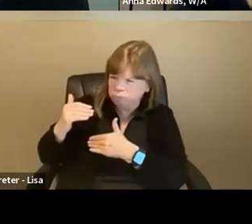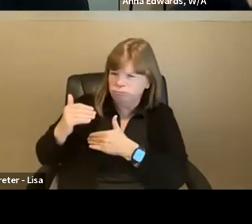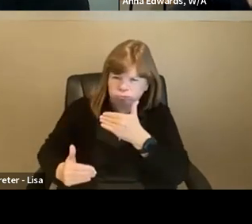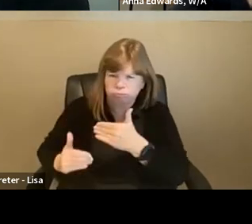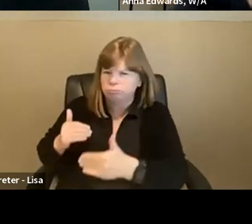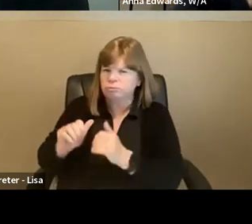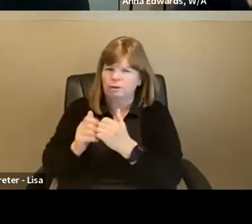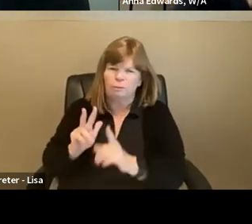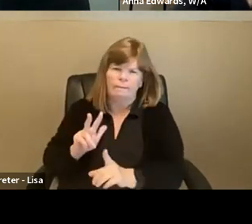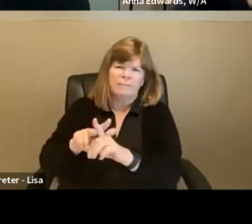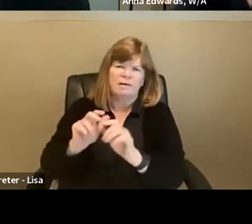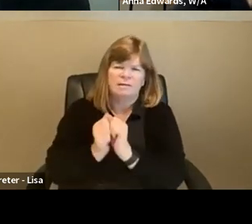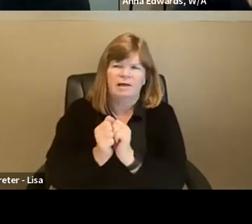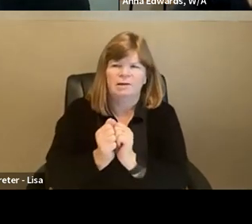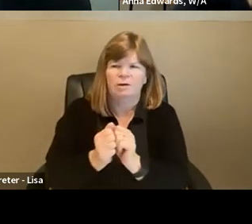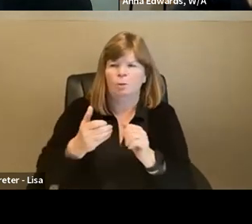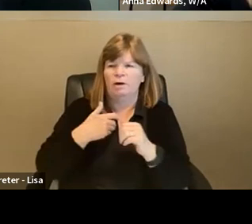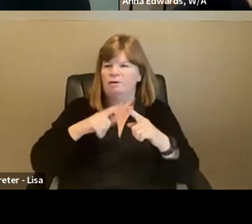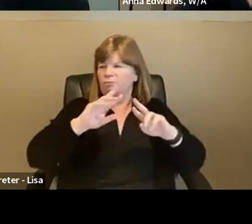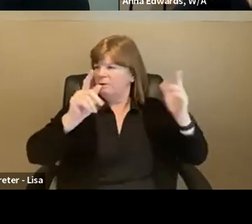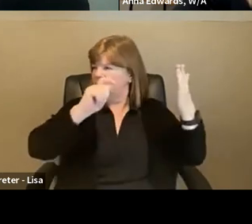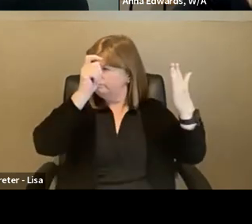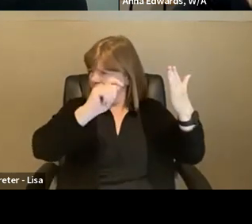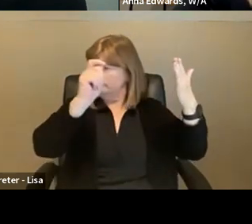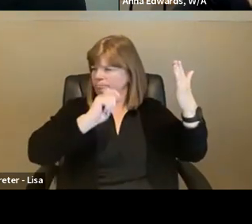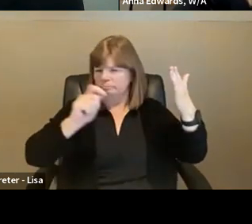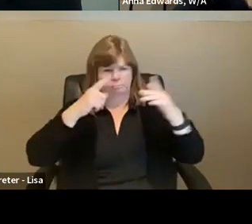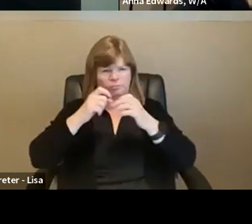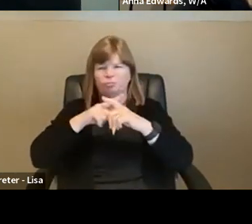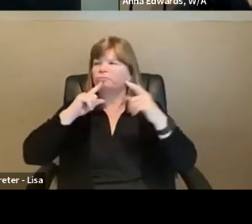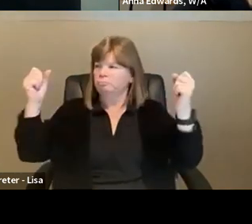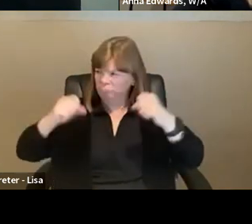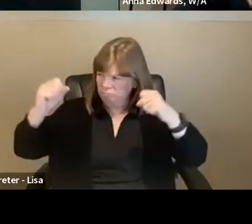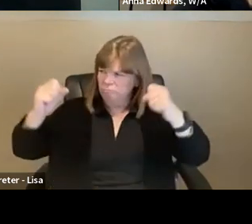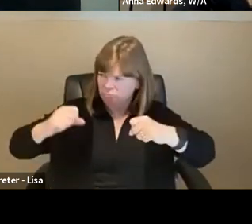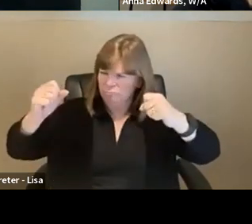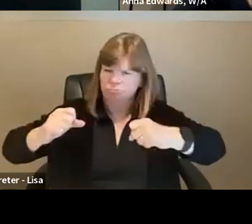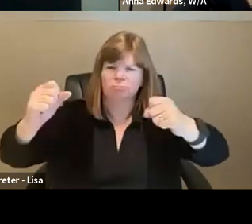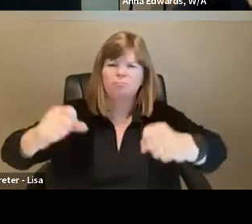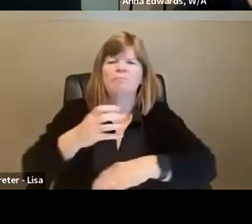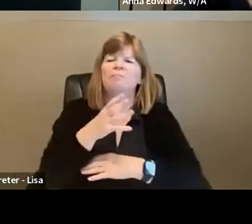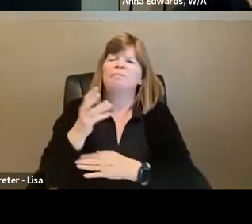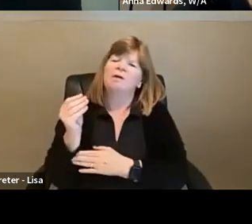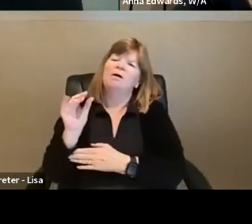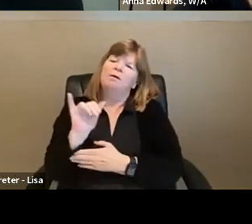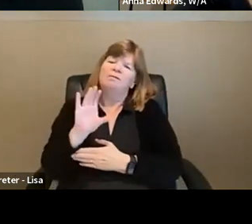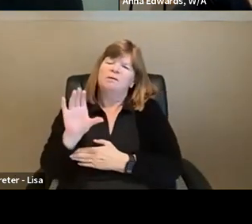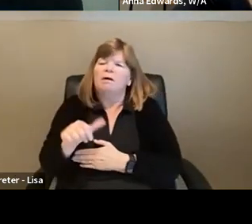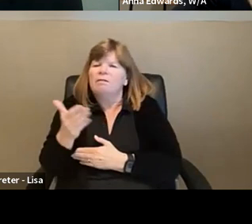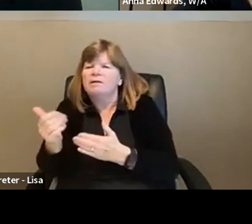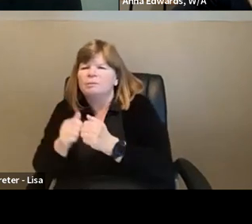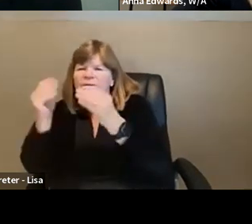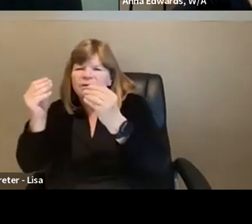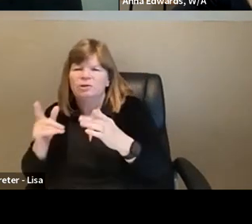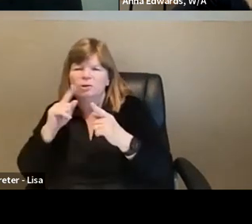have a rubric that we use that we're looking for routine to skillful fidelity of implementation. And we also have done other things with teachers. We've done